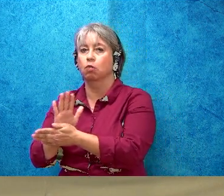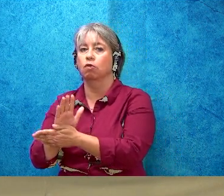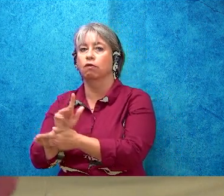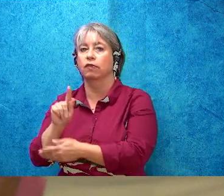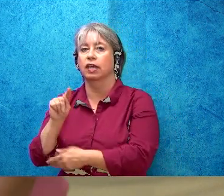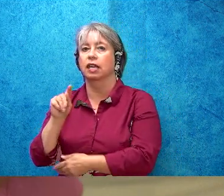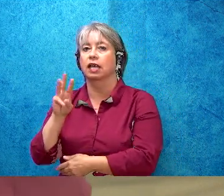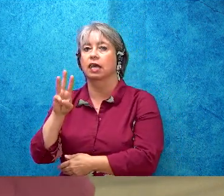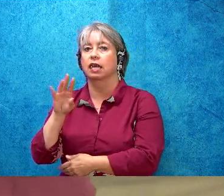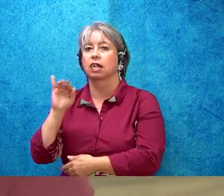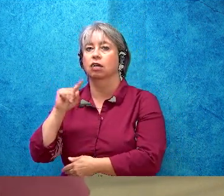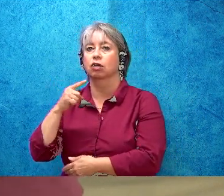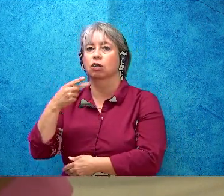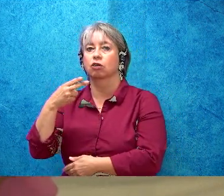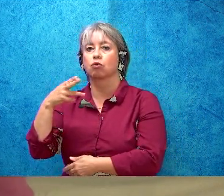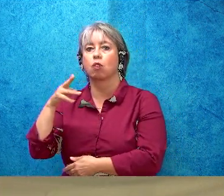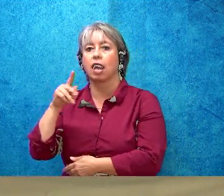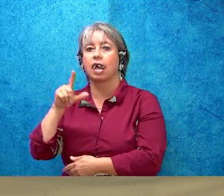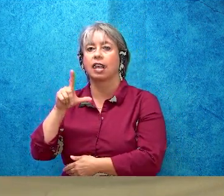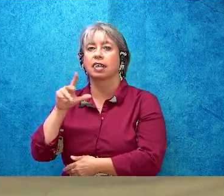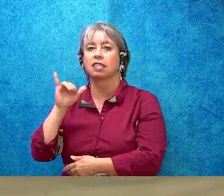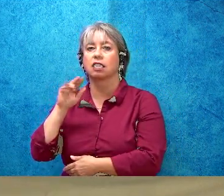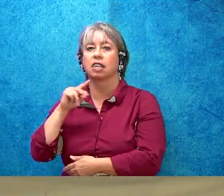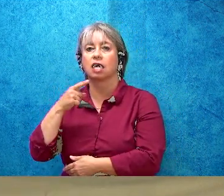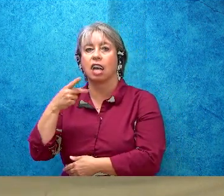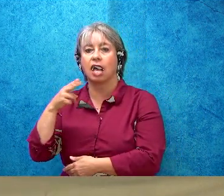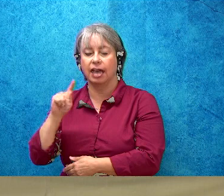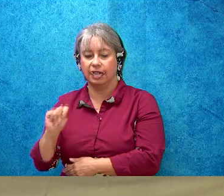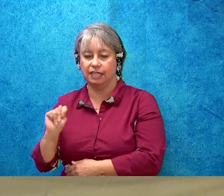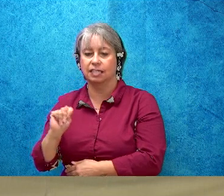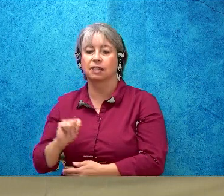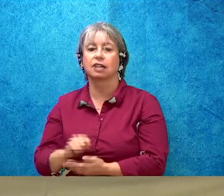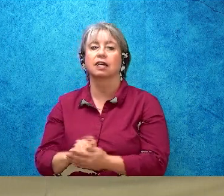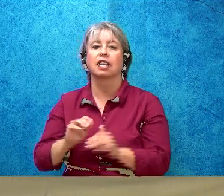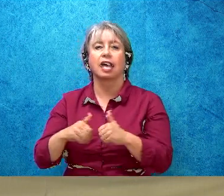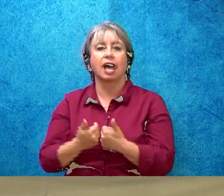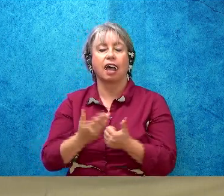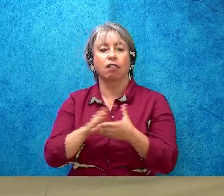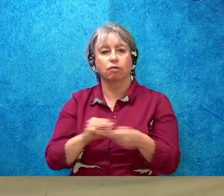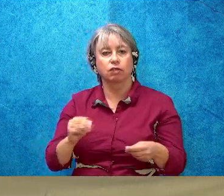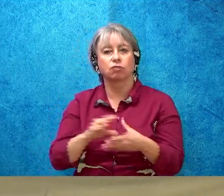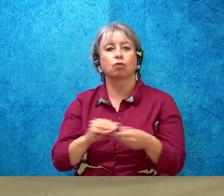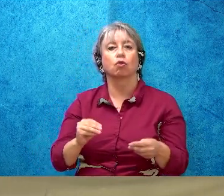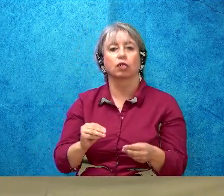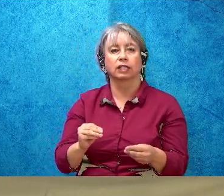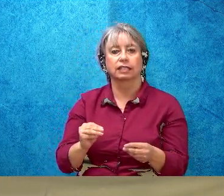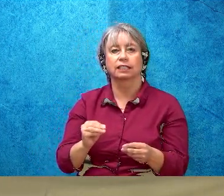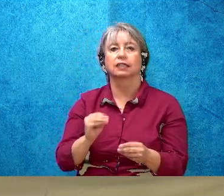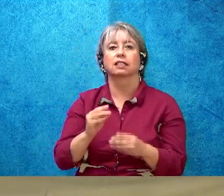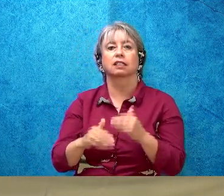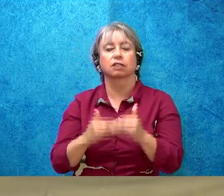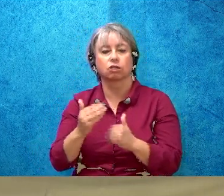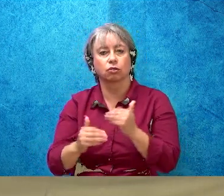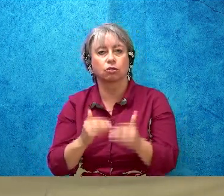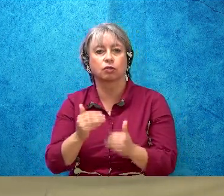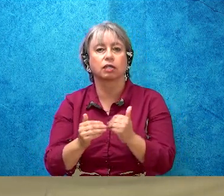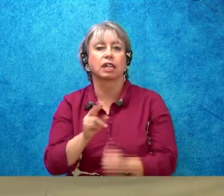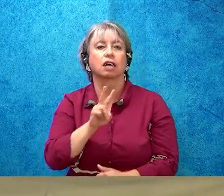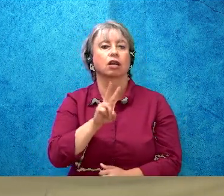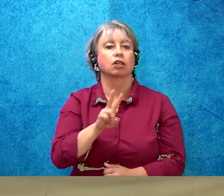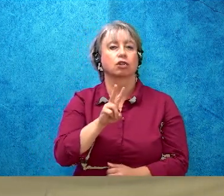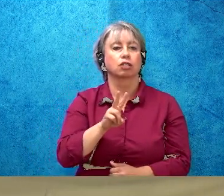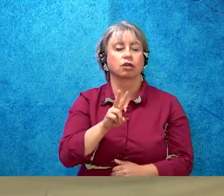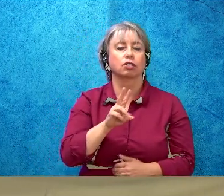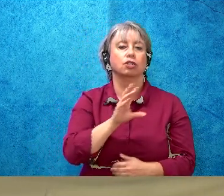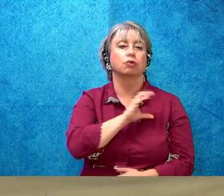And you look at the patterns of events, how the stories move, okay, And the characters, you got 2 supernatural